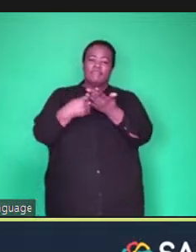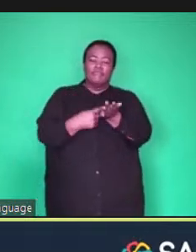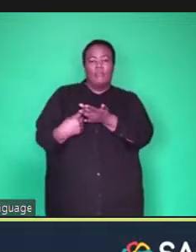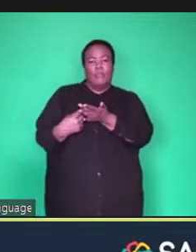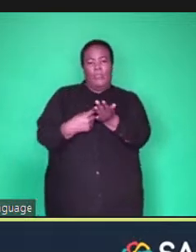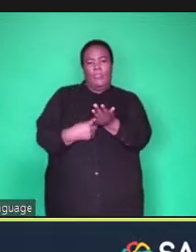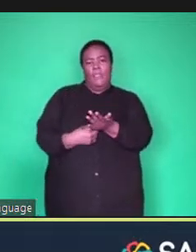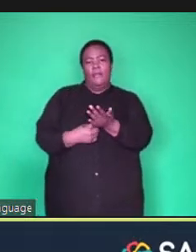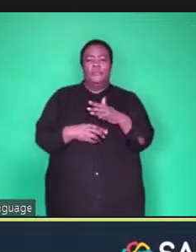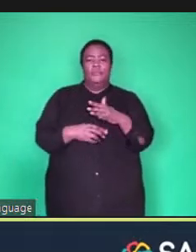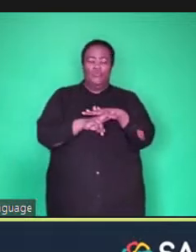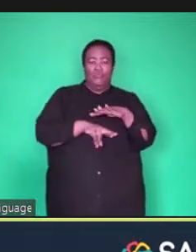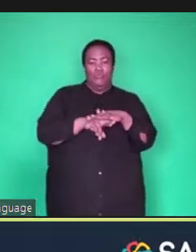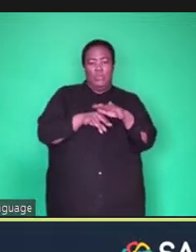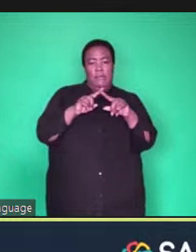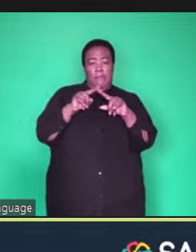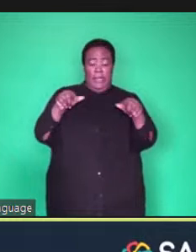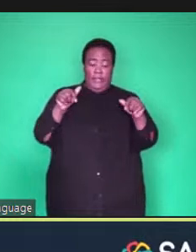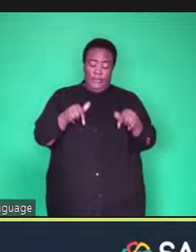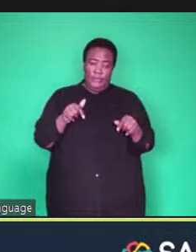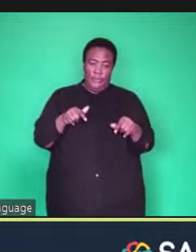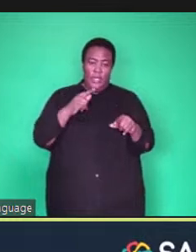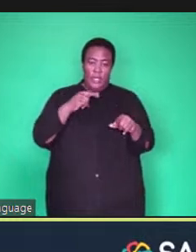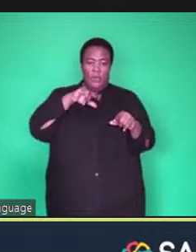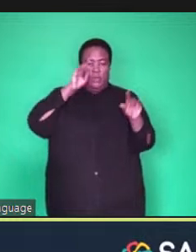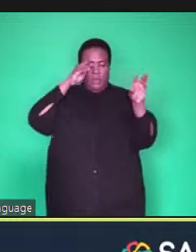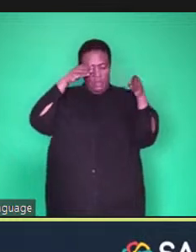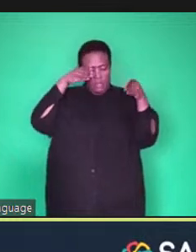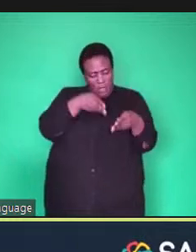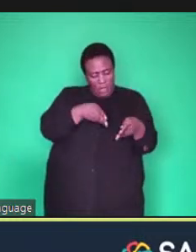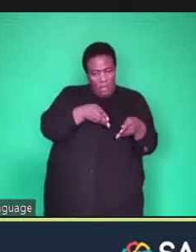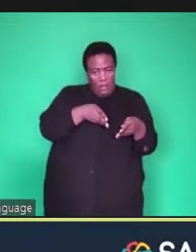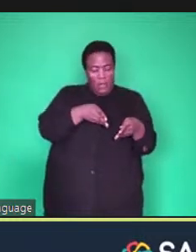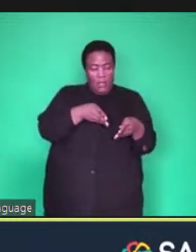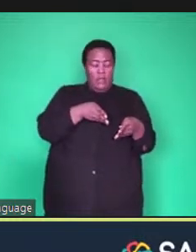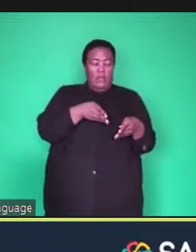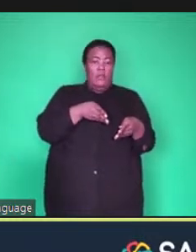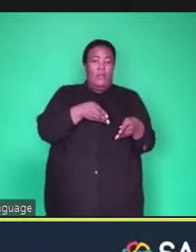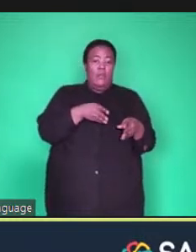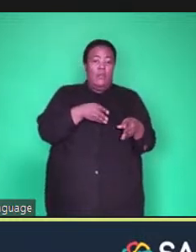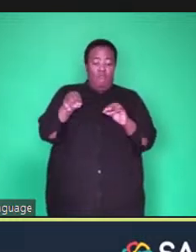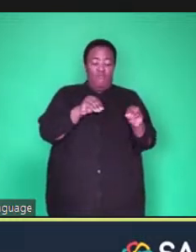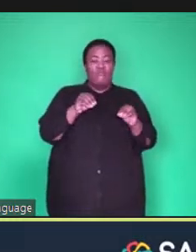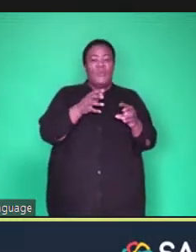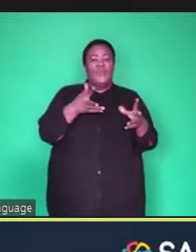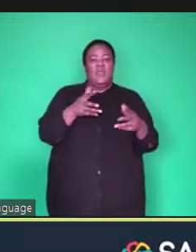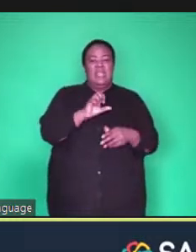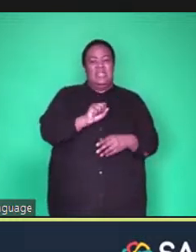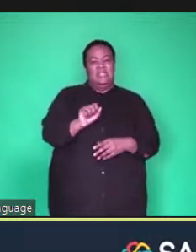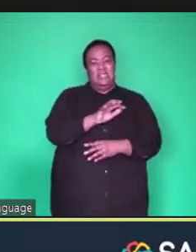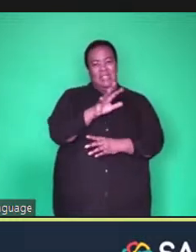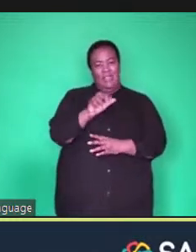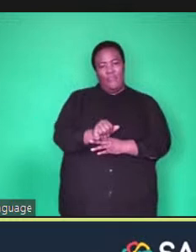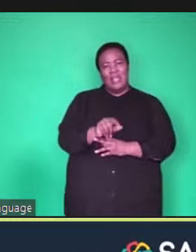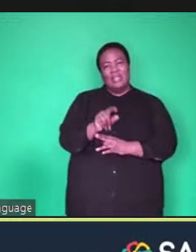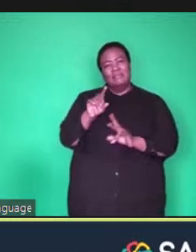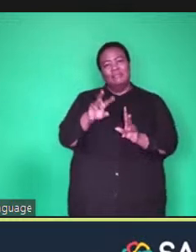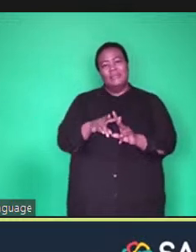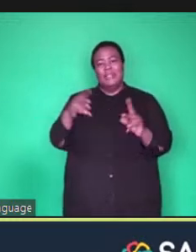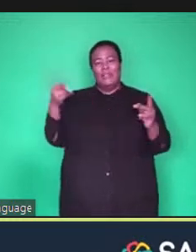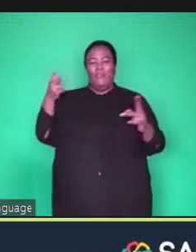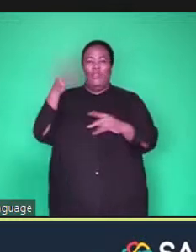today, we're going to narrow ourselves down to movement within South Africa. It's different from international in the sense